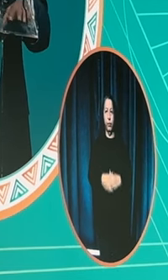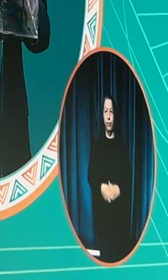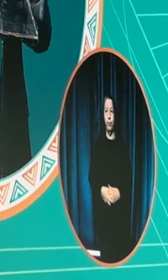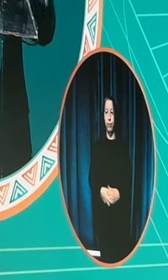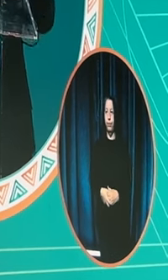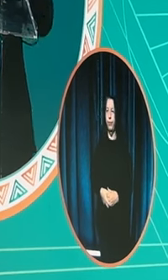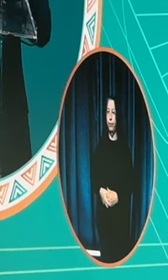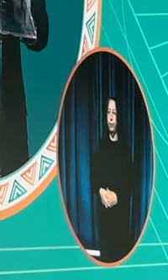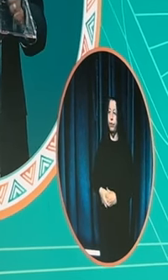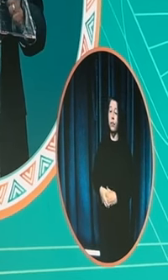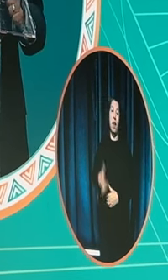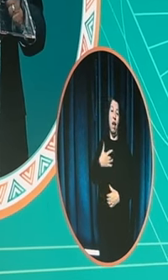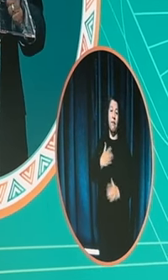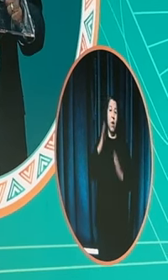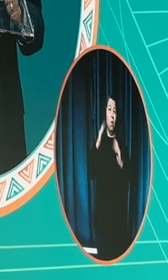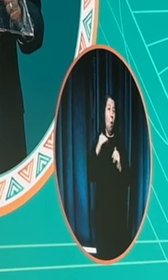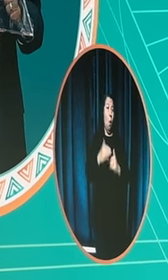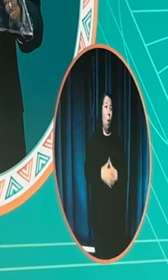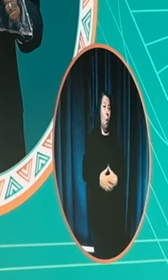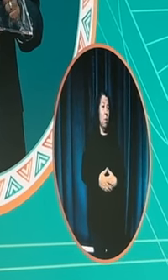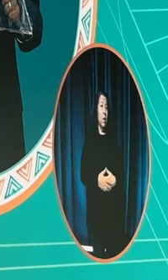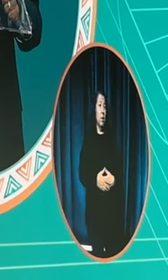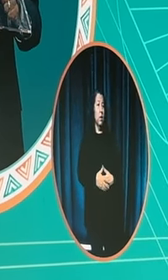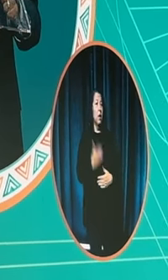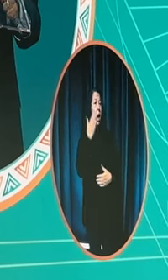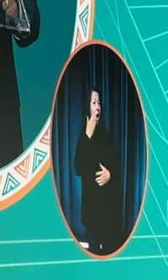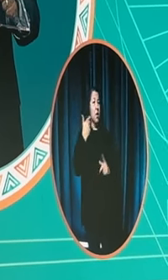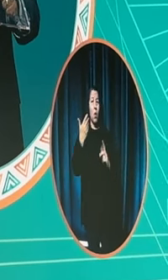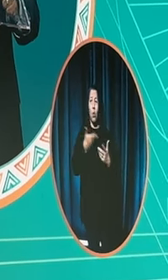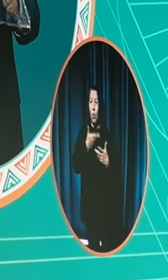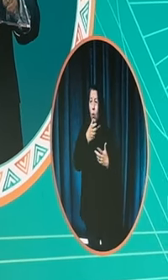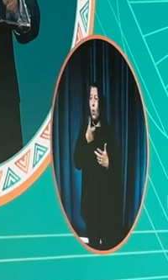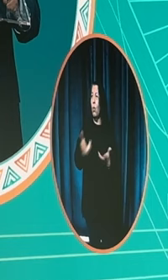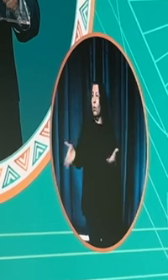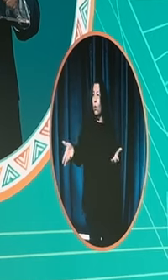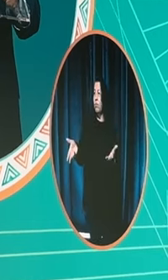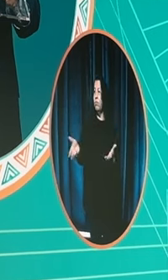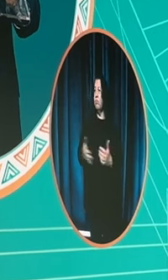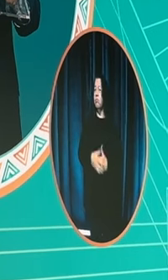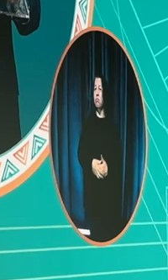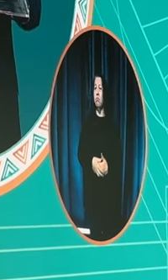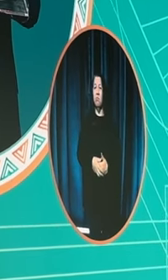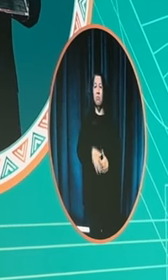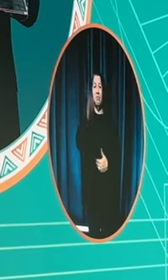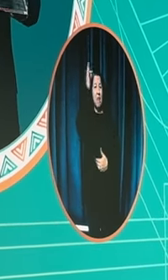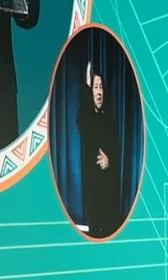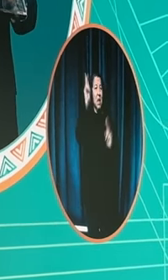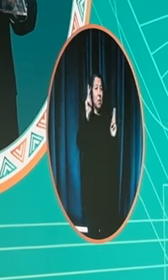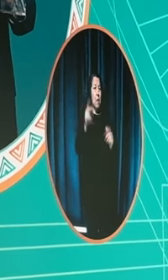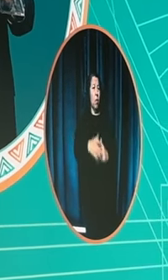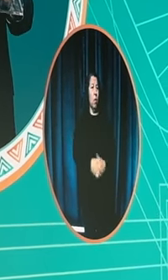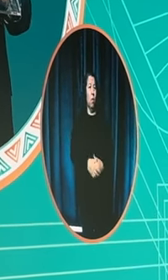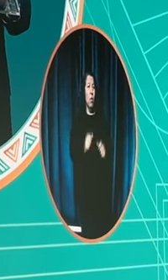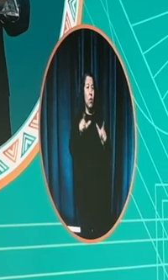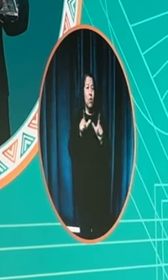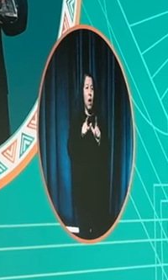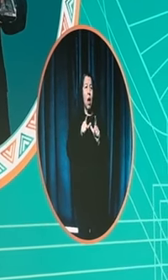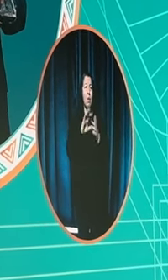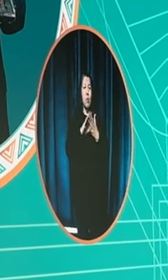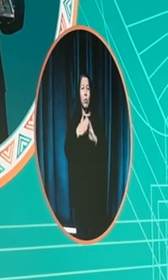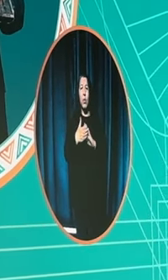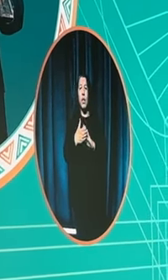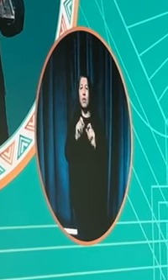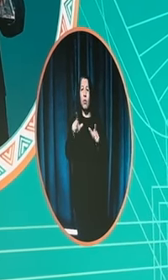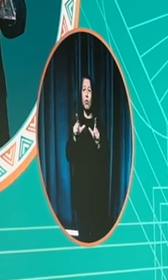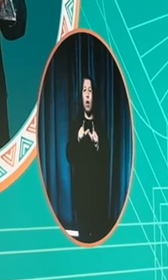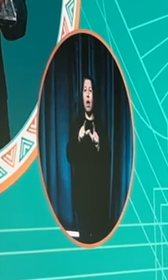hopeful because I know who we are as Indian people. I know how we are as tribal communities, tribal nations.